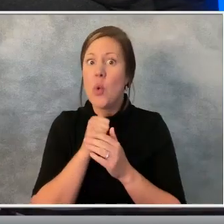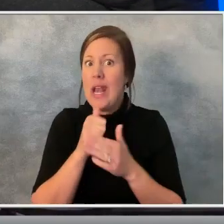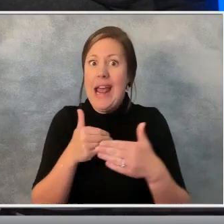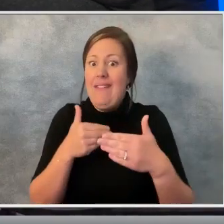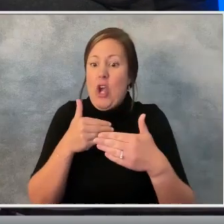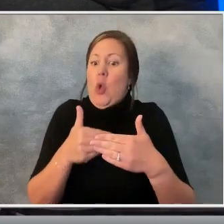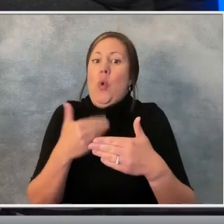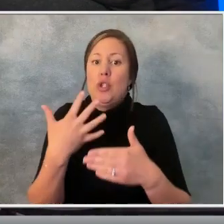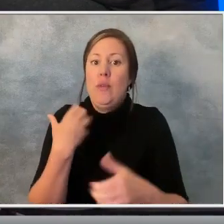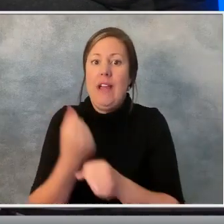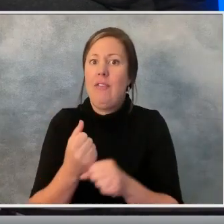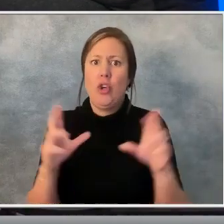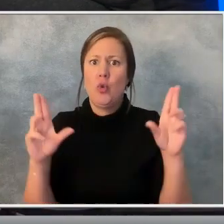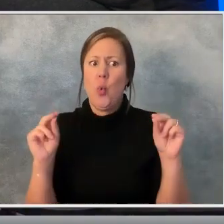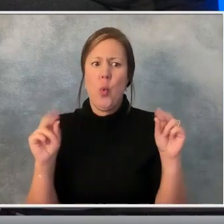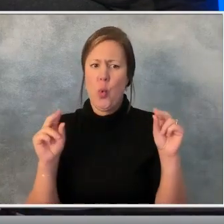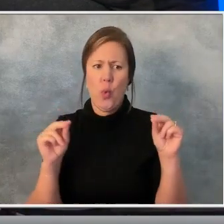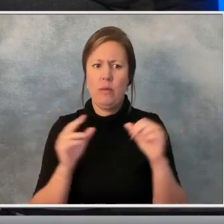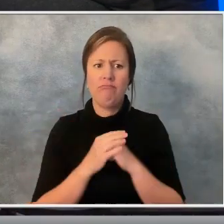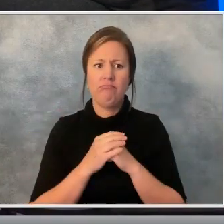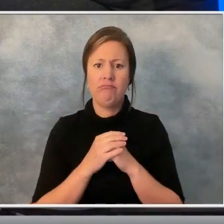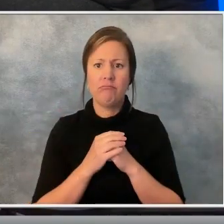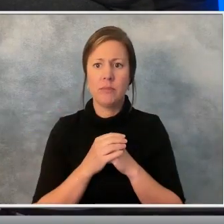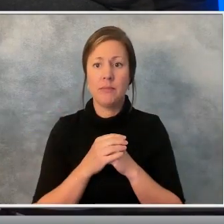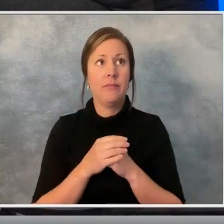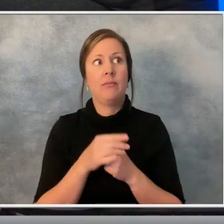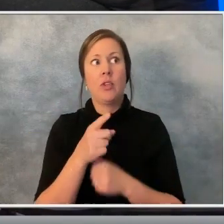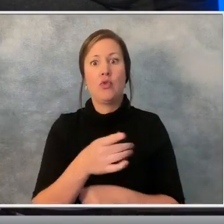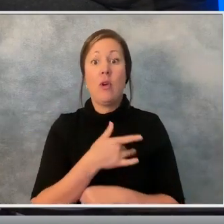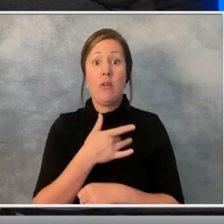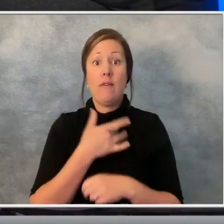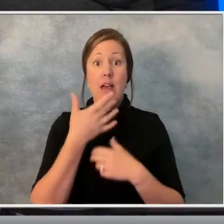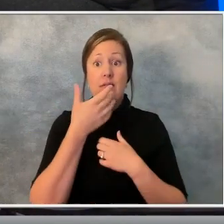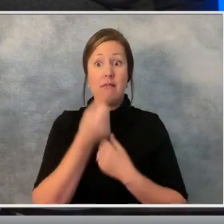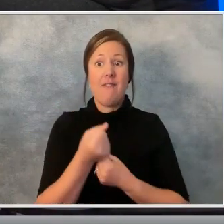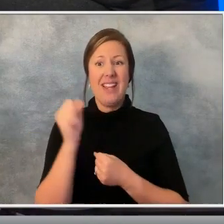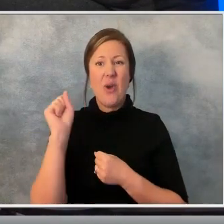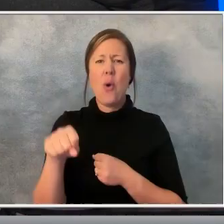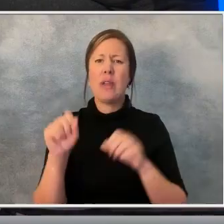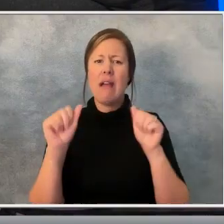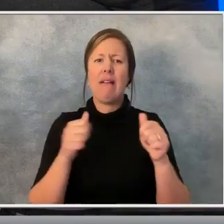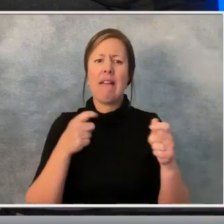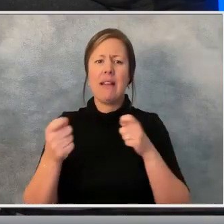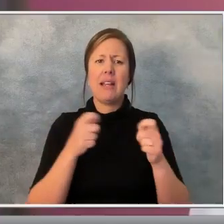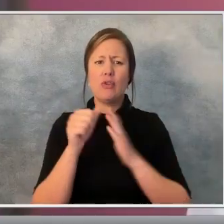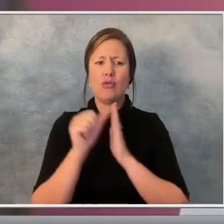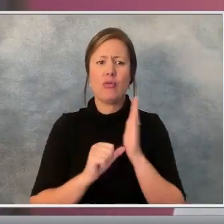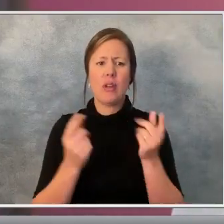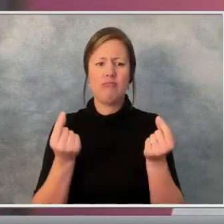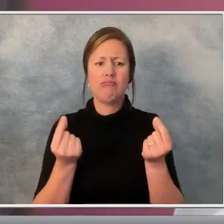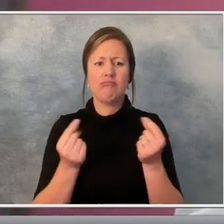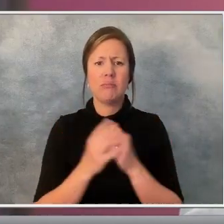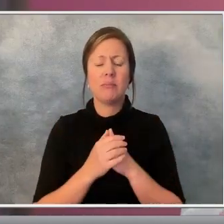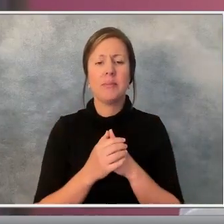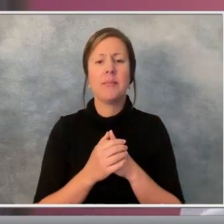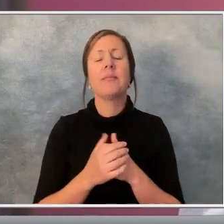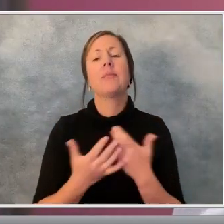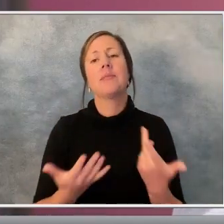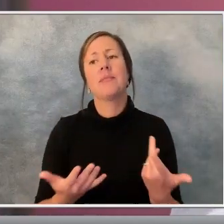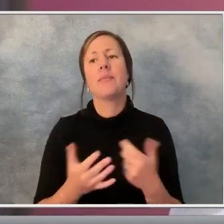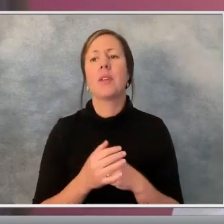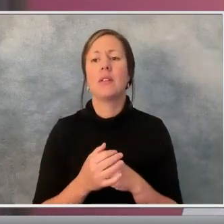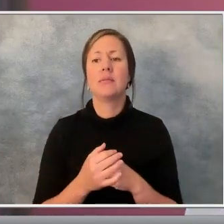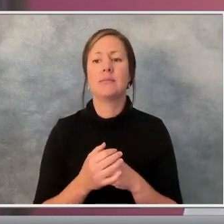No. What made you feel confident that, yeah, he can handle this? Yeah, I mean, I think the underlying